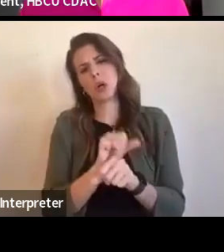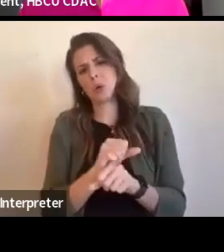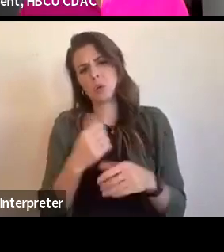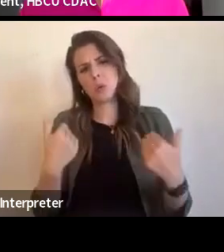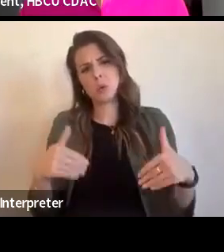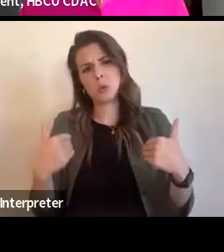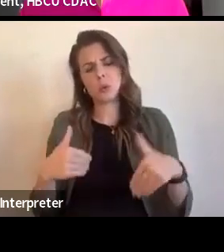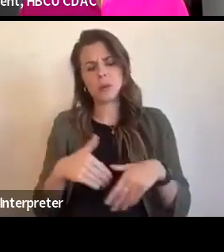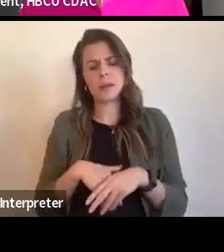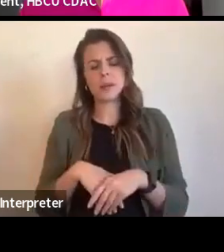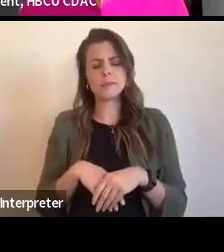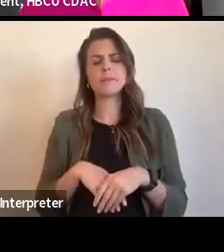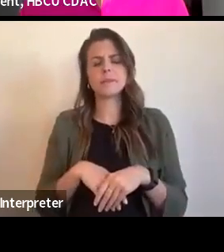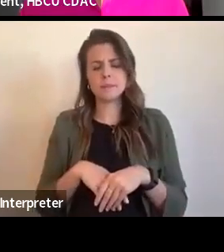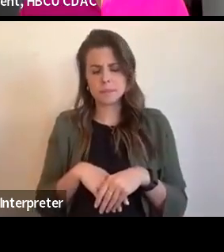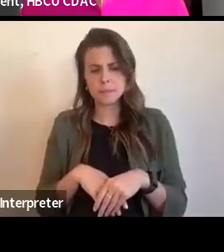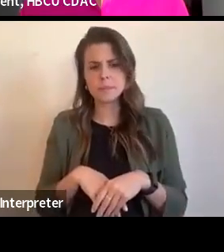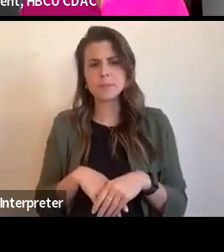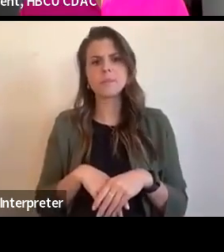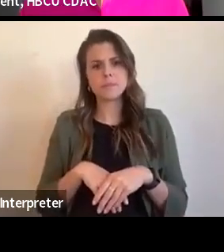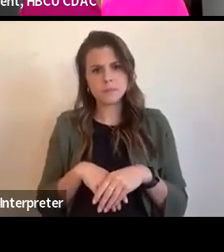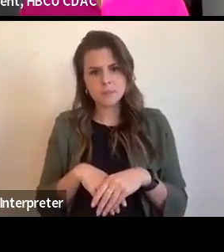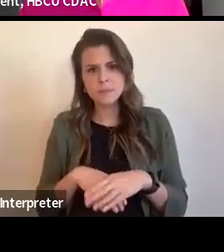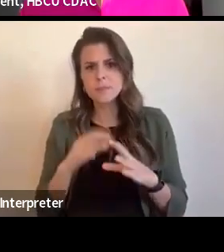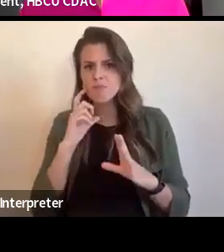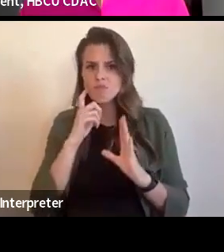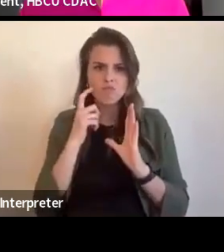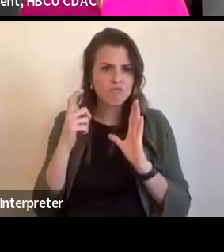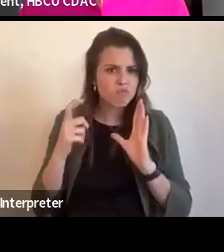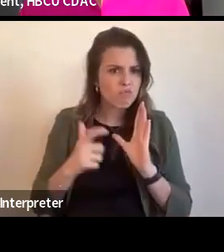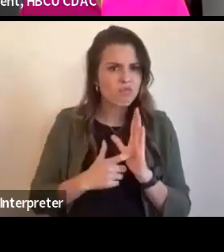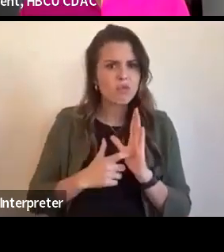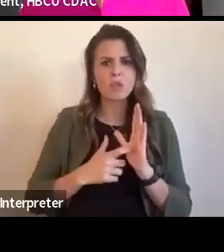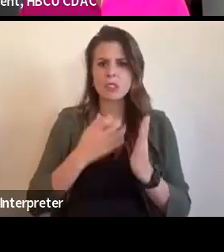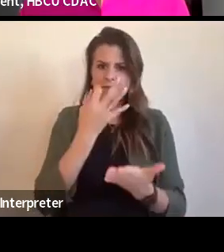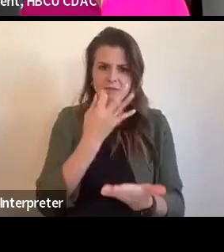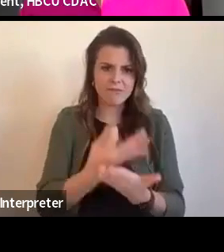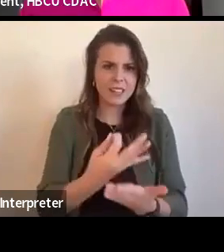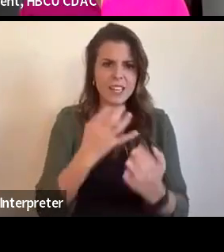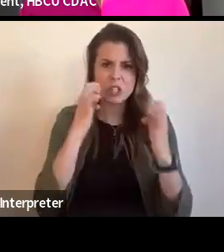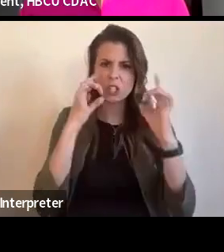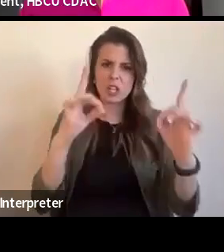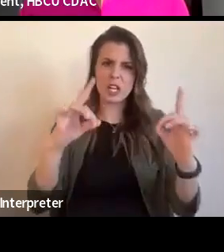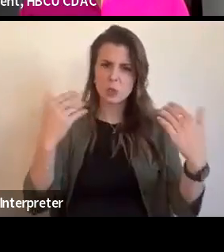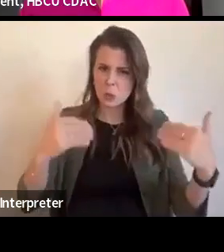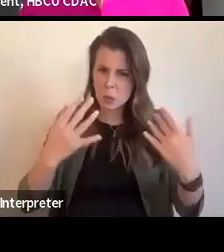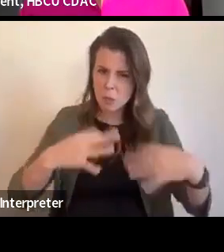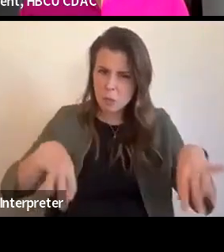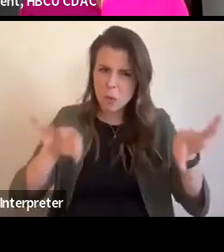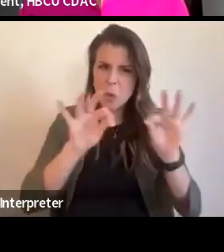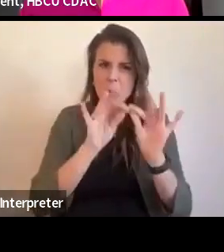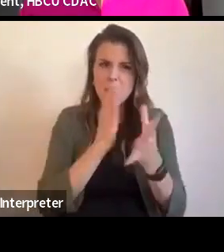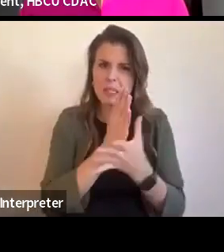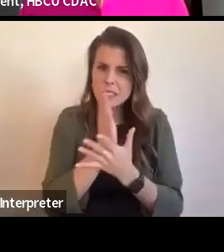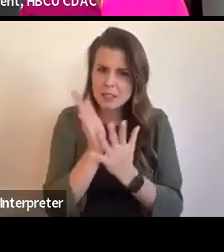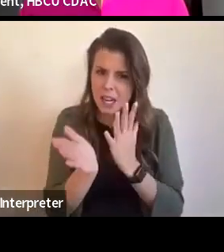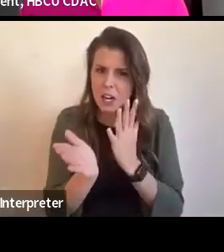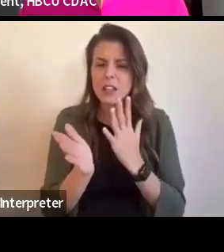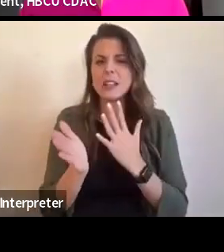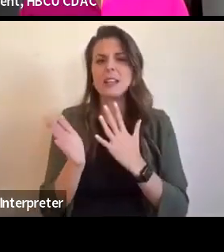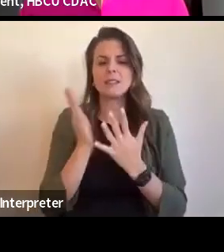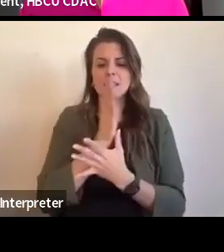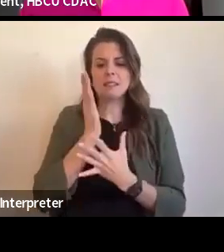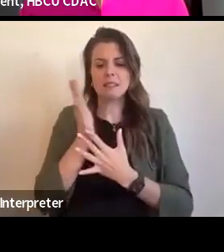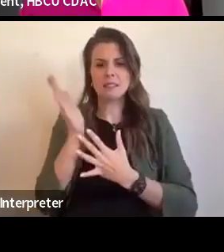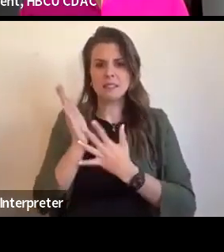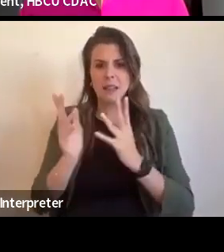really speaks volumes about the need for financial education and the many different areas in which people